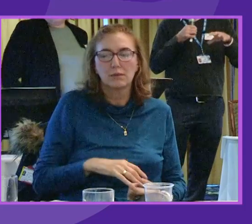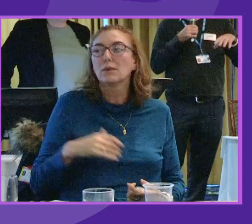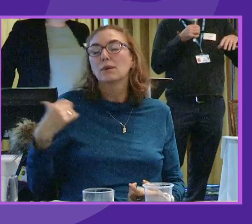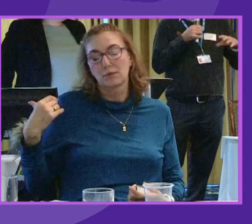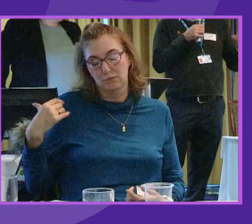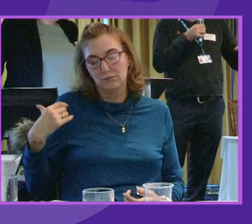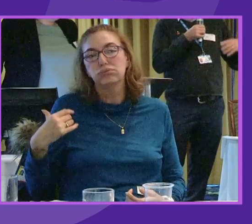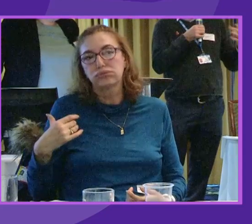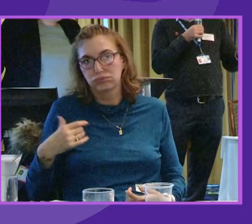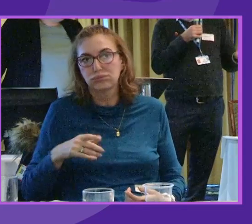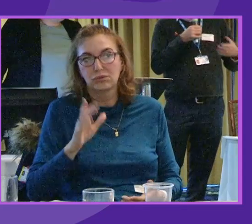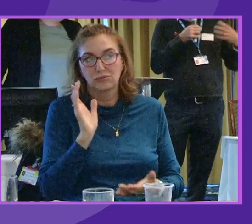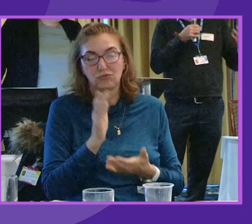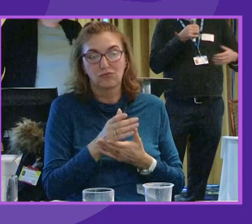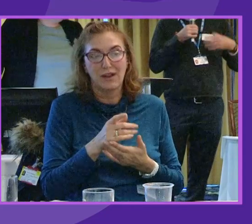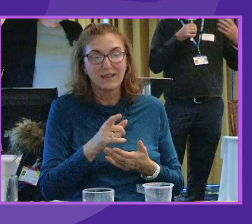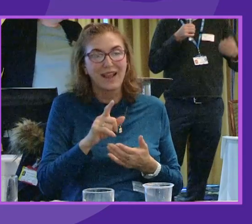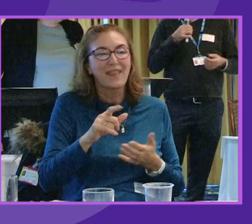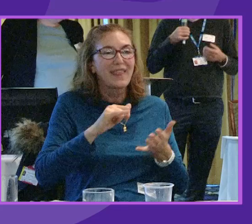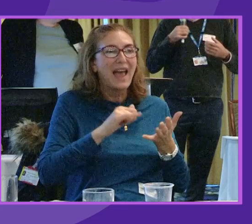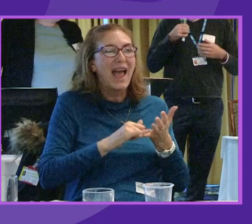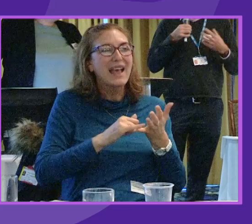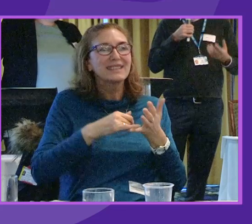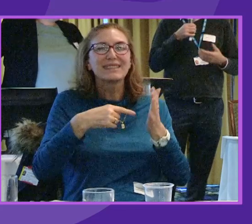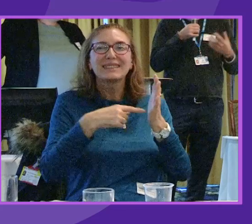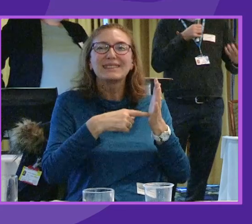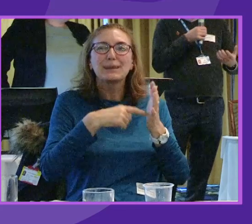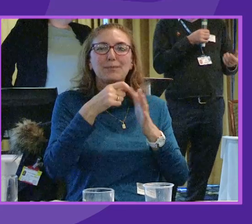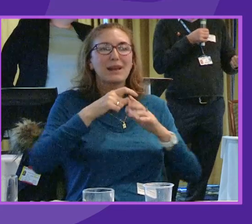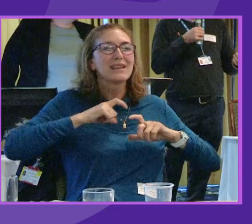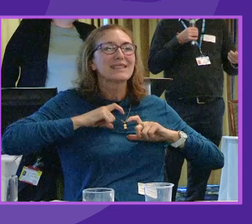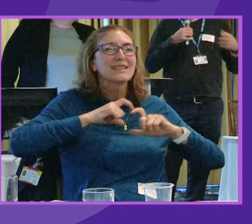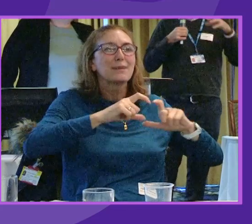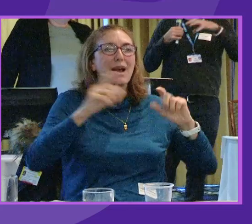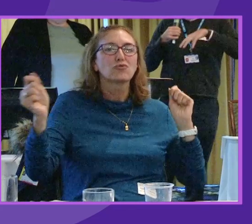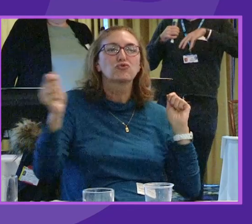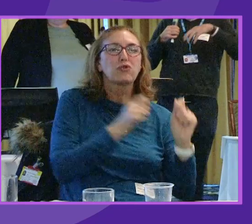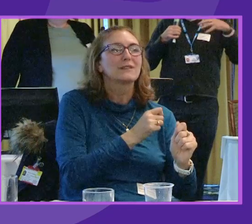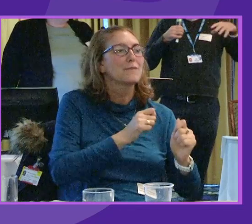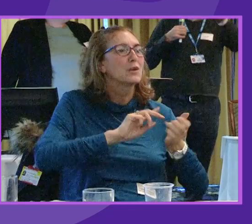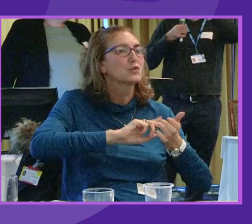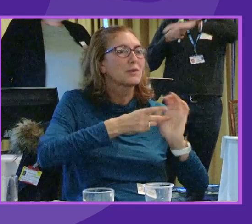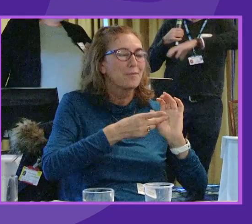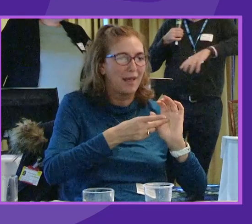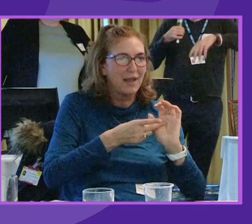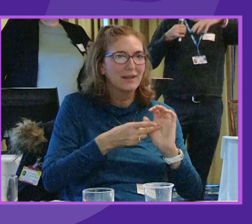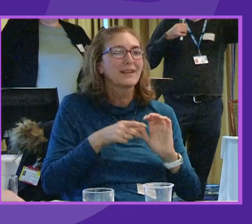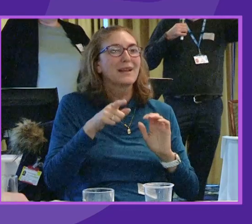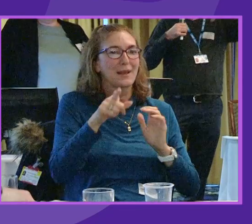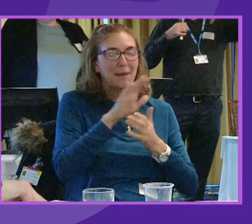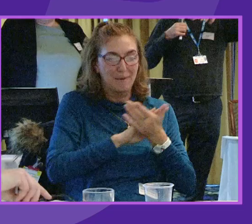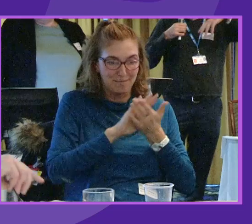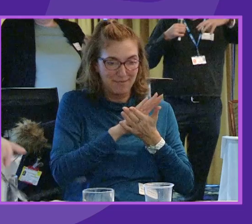locally. Yeah, absolutely. I guess just to add to that, in terms of kind of the STP, the sustainability and transformation